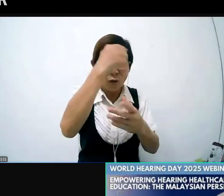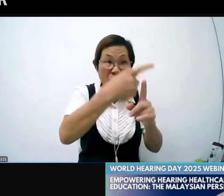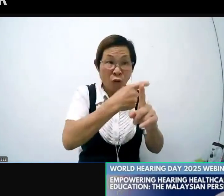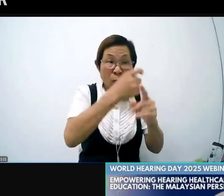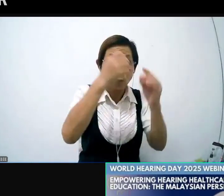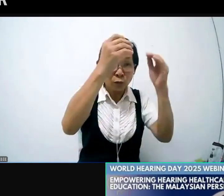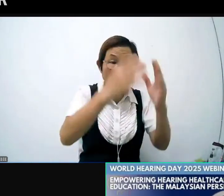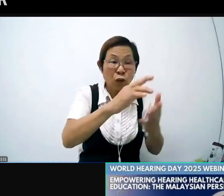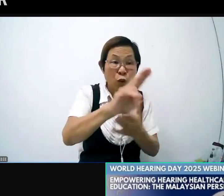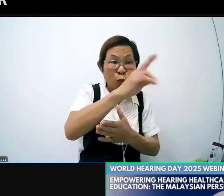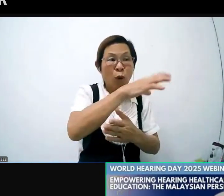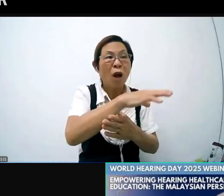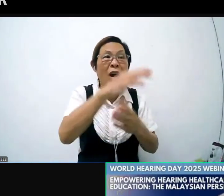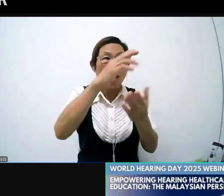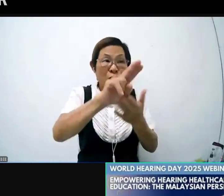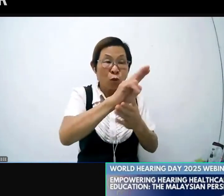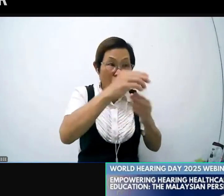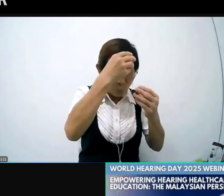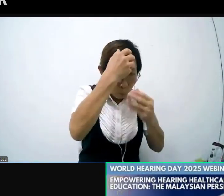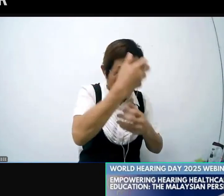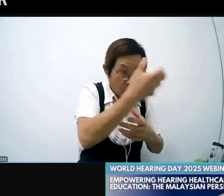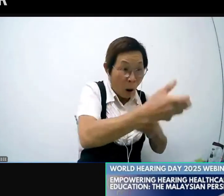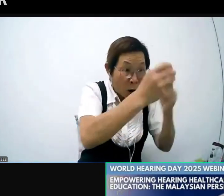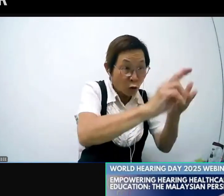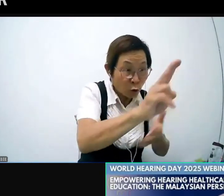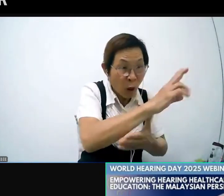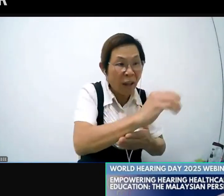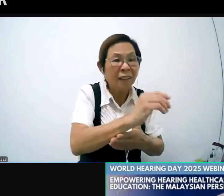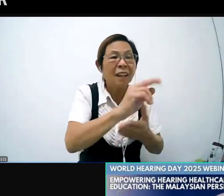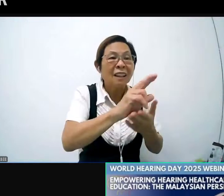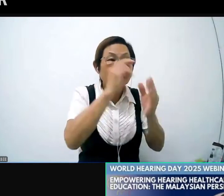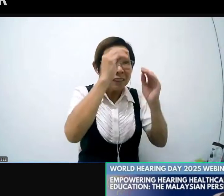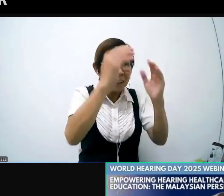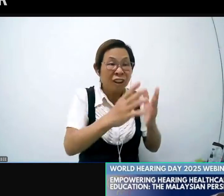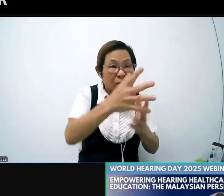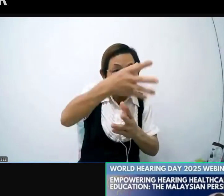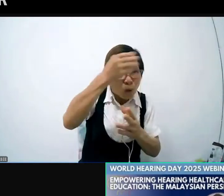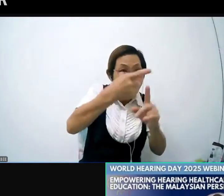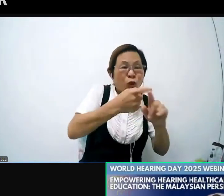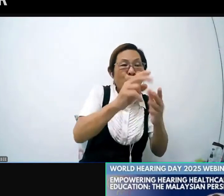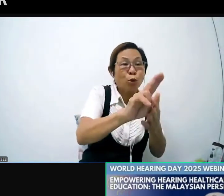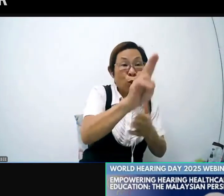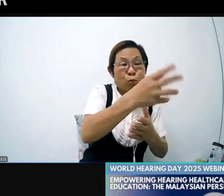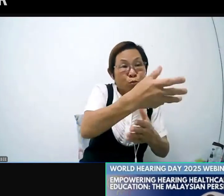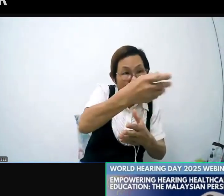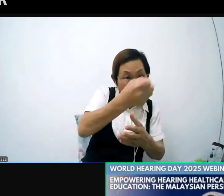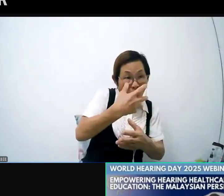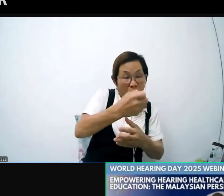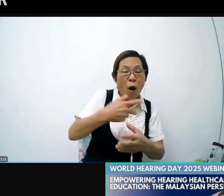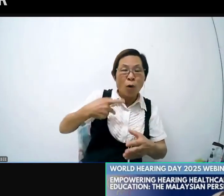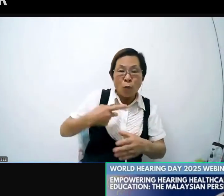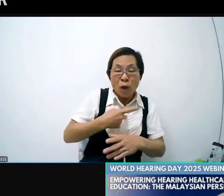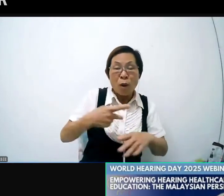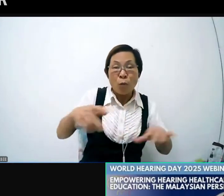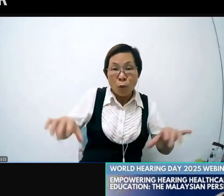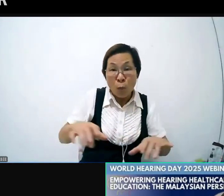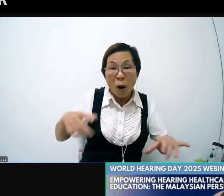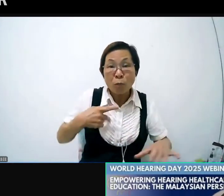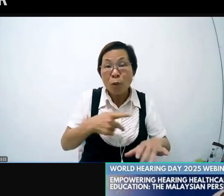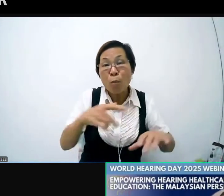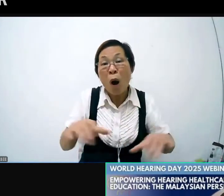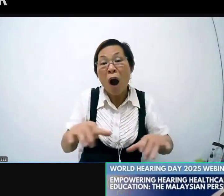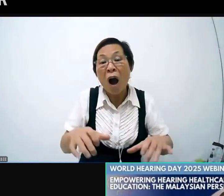the this group. Because from that, we conducted, we brought the information